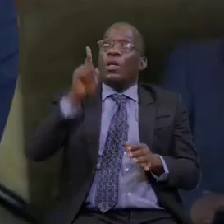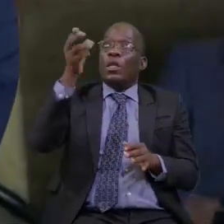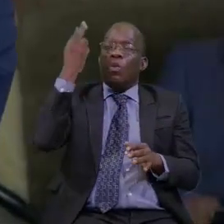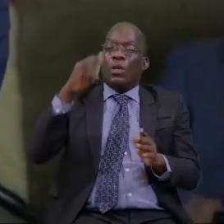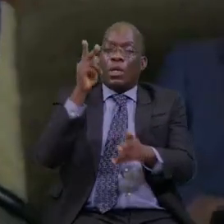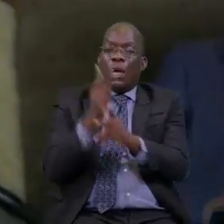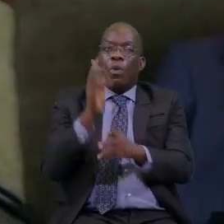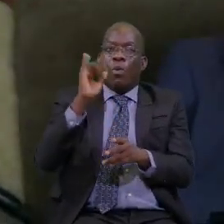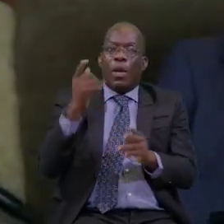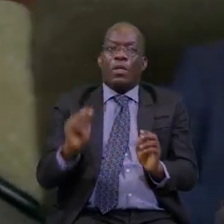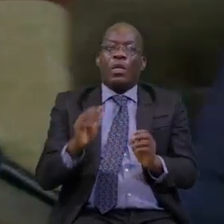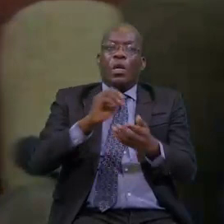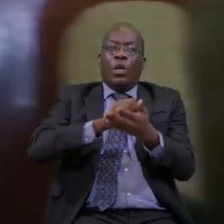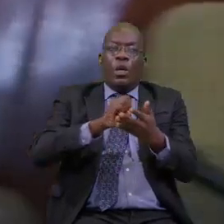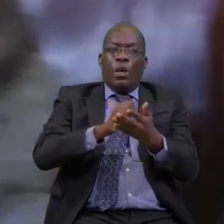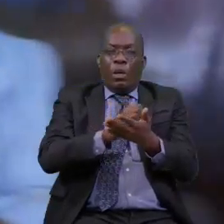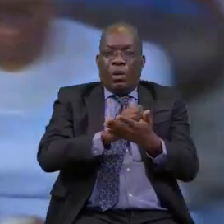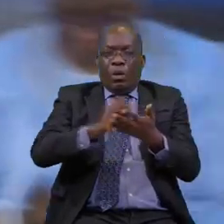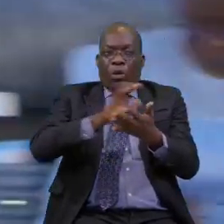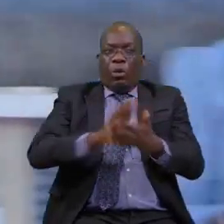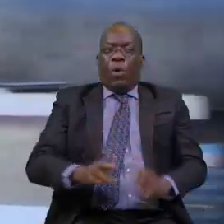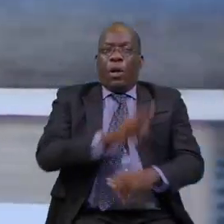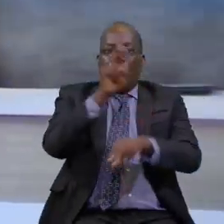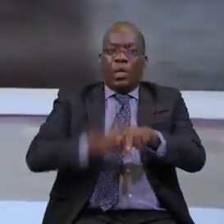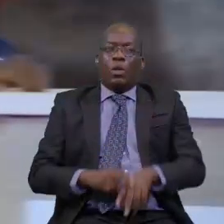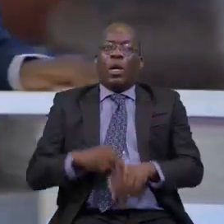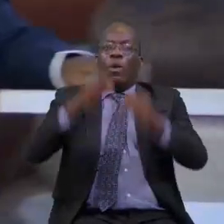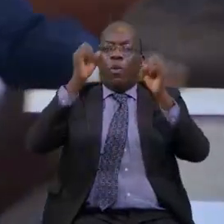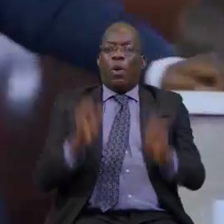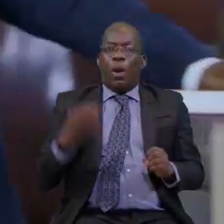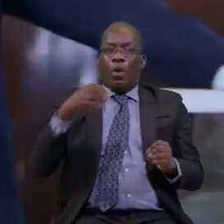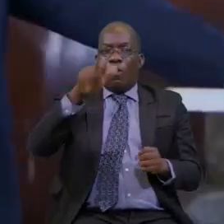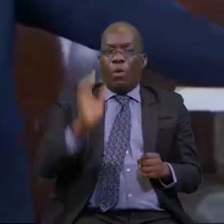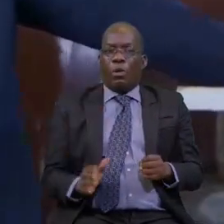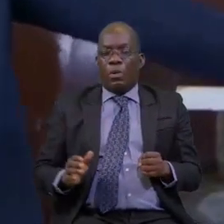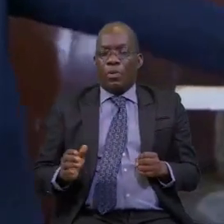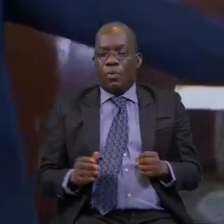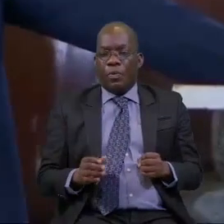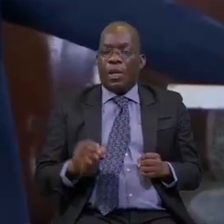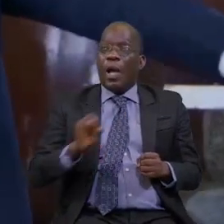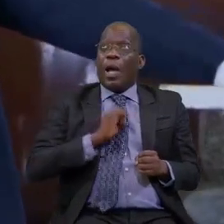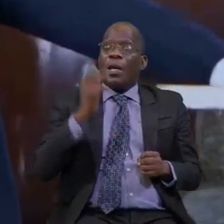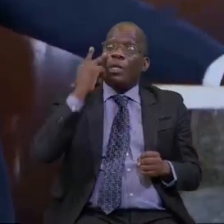supernatural power of the Lord. And I think of him as a